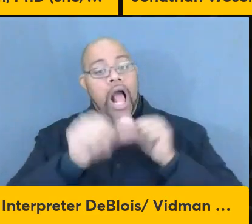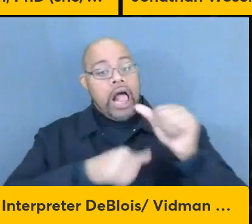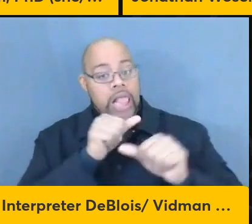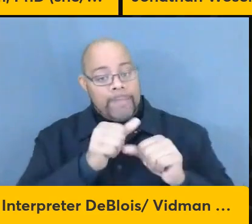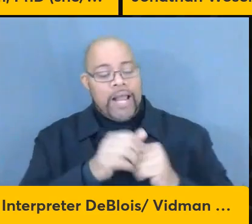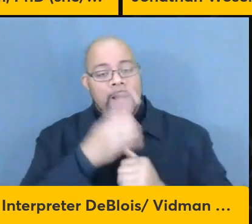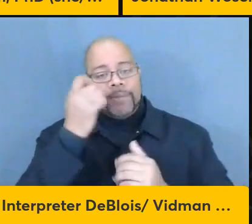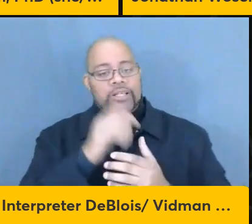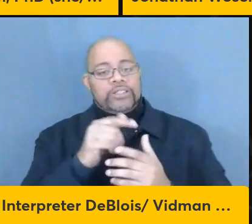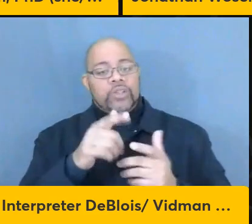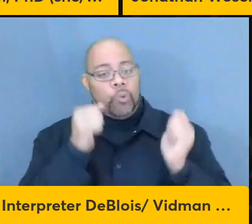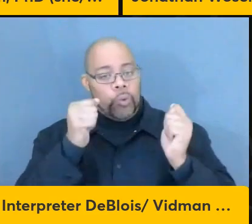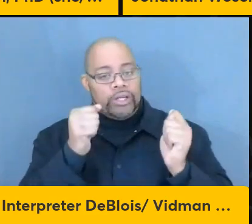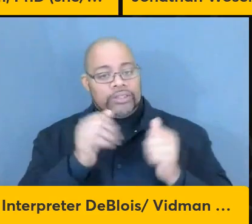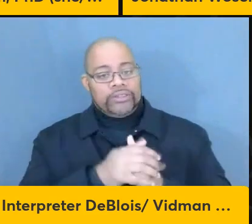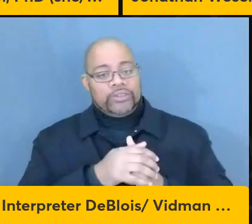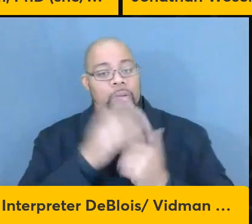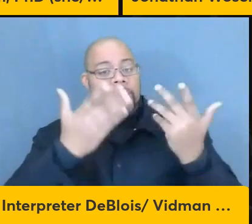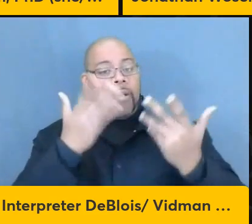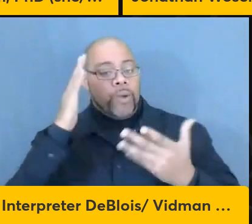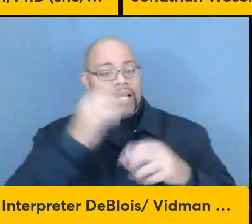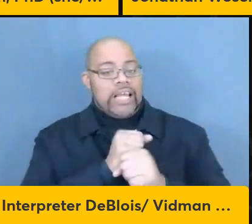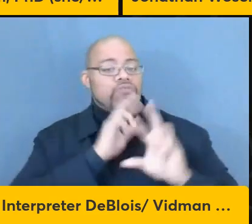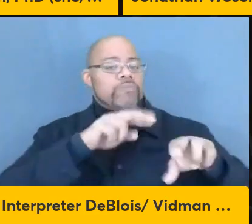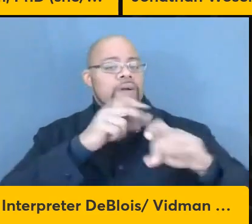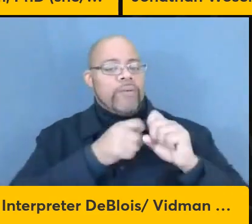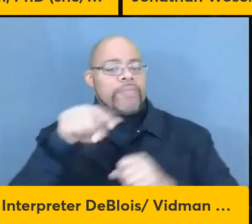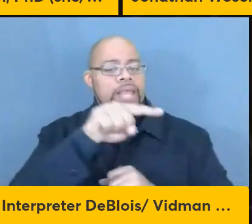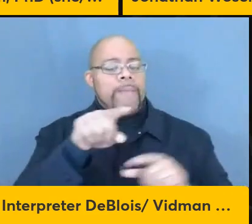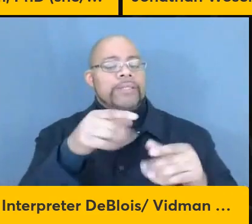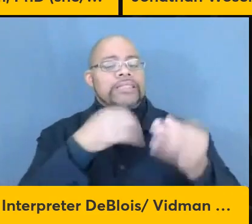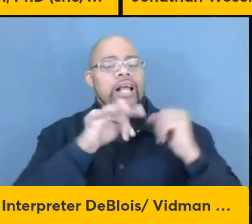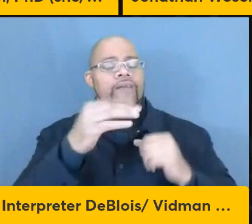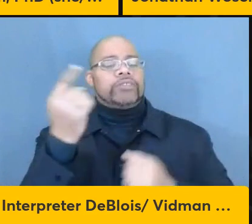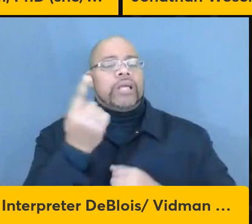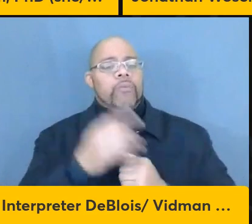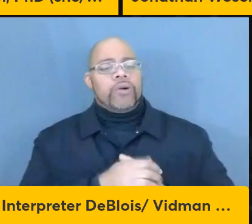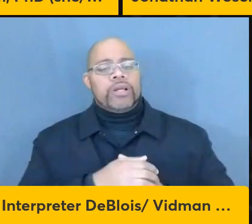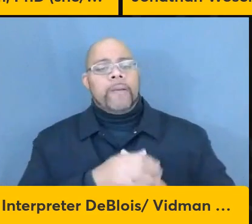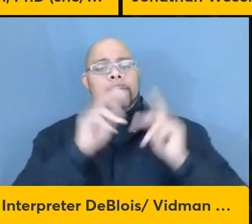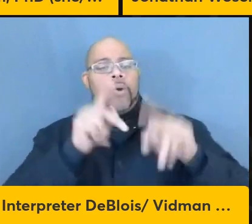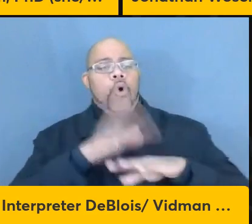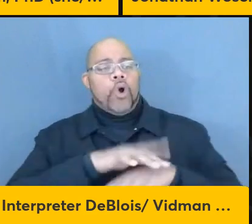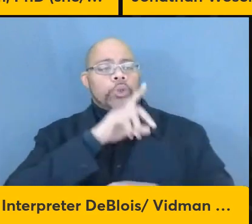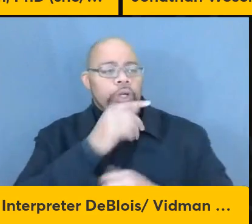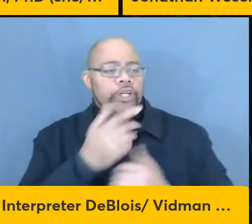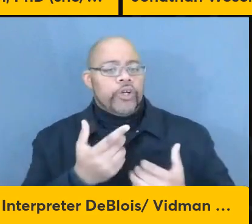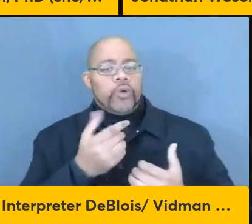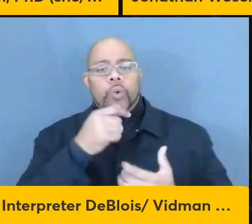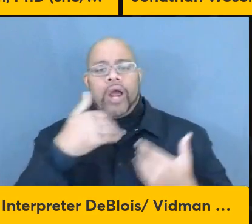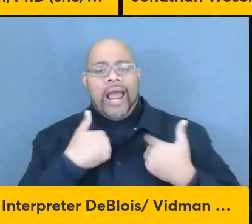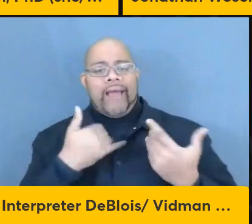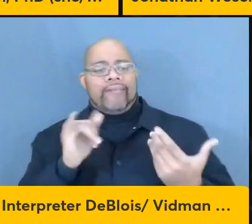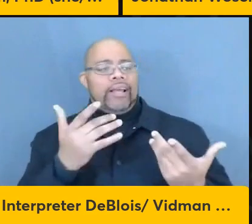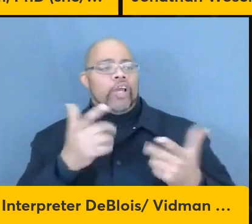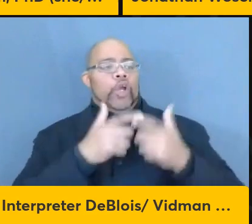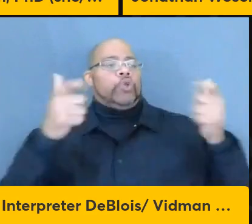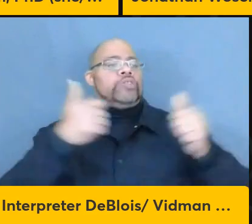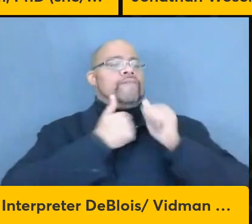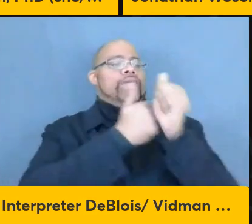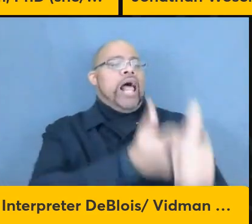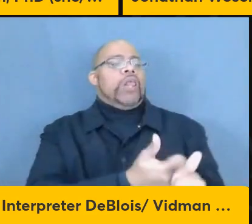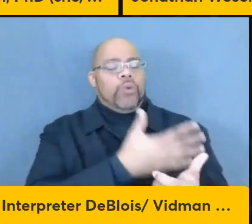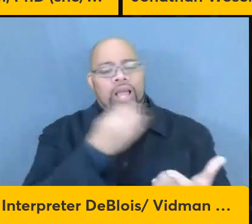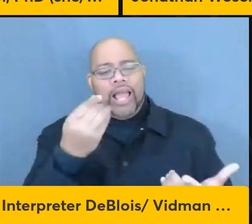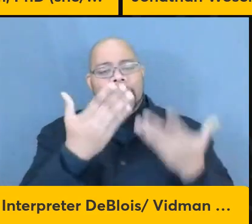because quickest, you probably will get a response from them, as opposed to some person on Twitter who has like a huge following